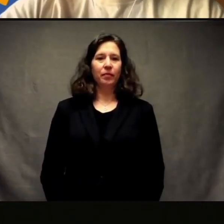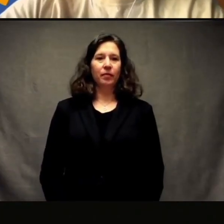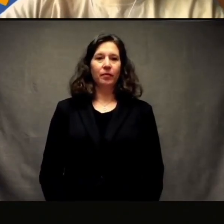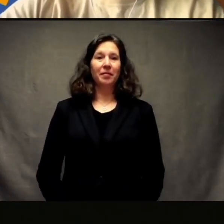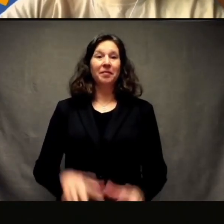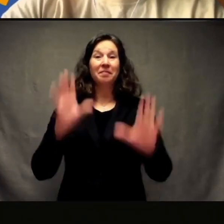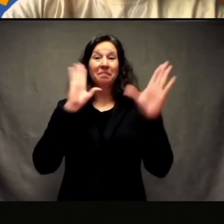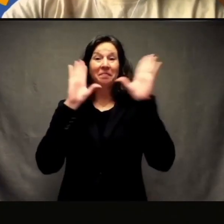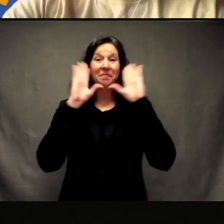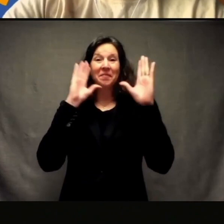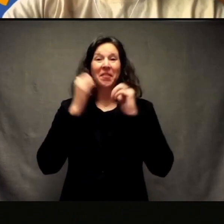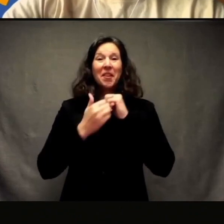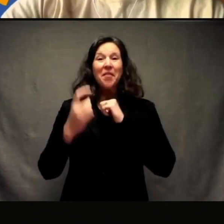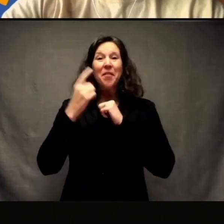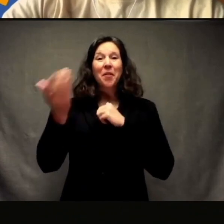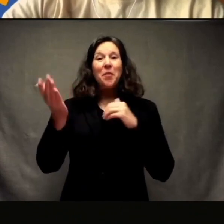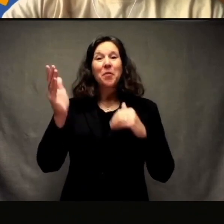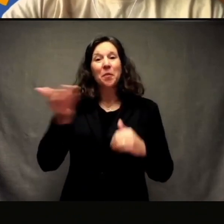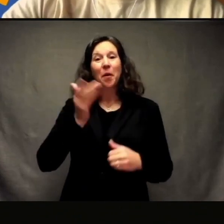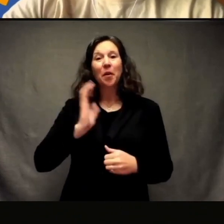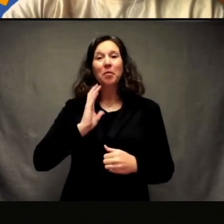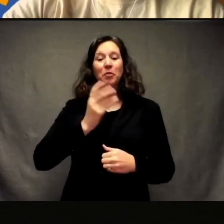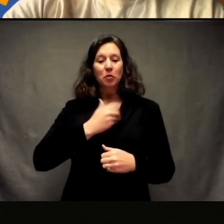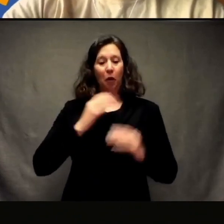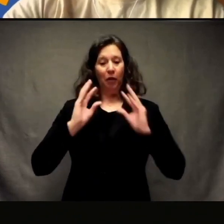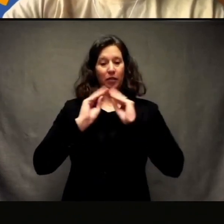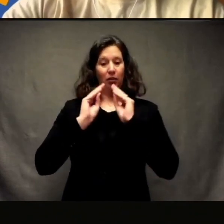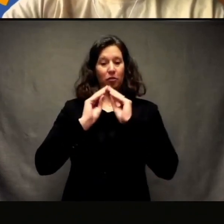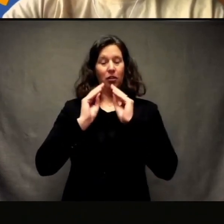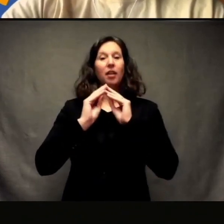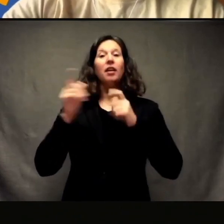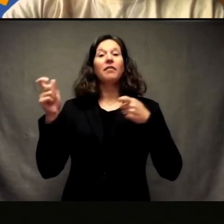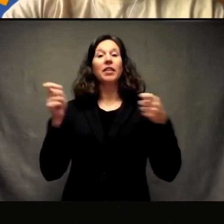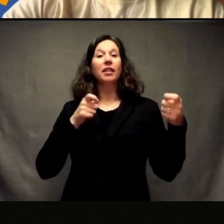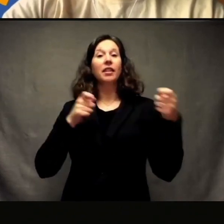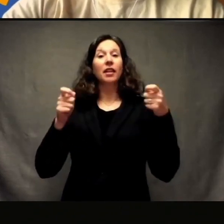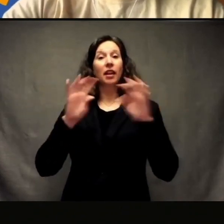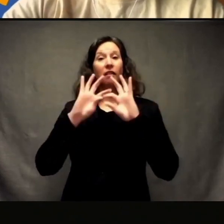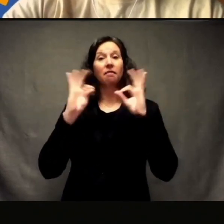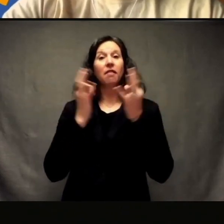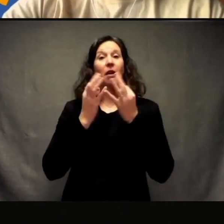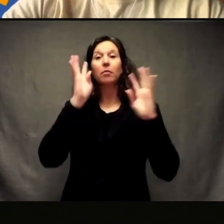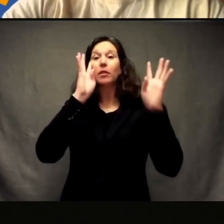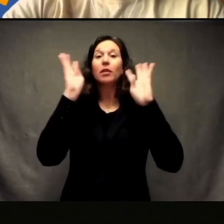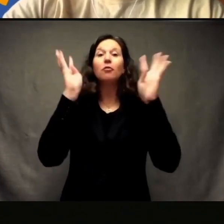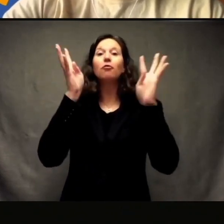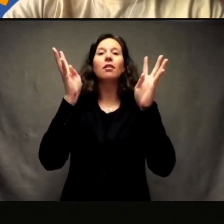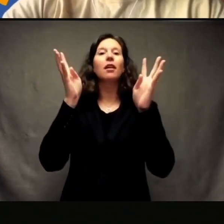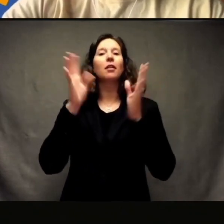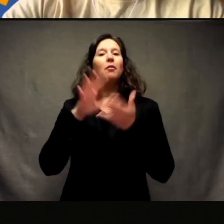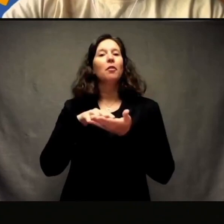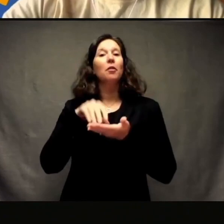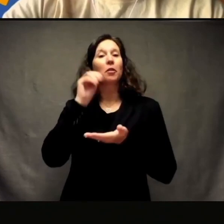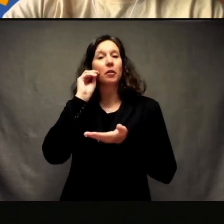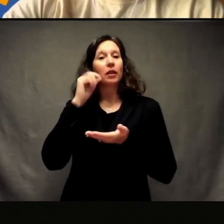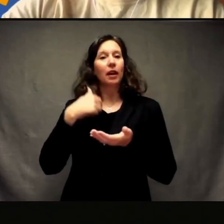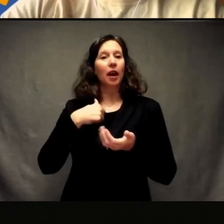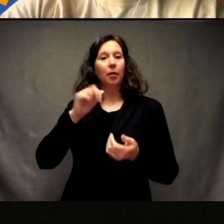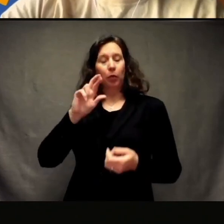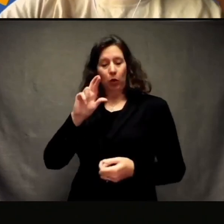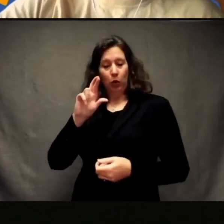Hi everyone, welcome to our session in Facilitating Family Creative Learning. I'm Ricarose